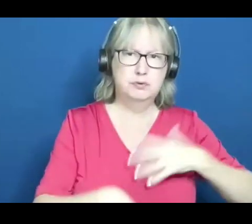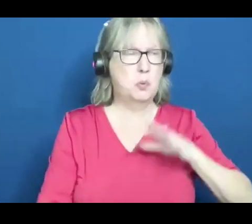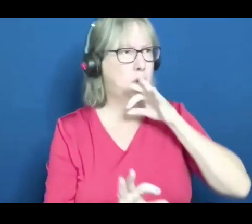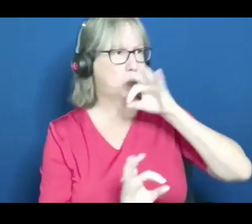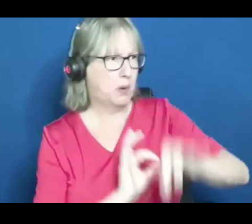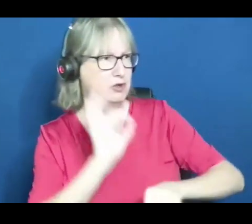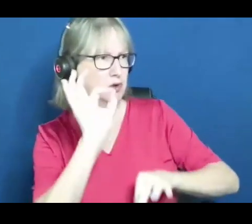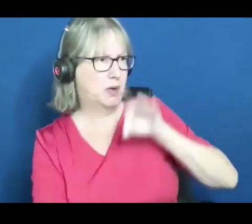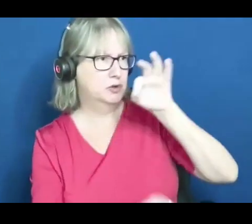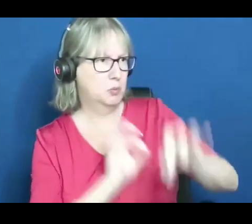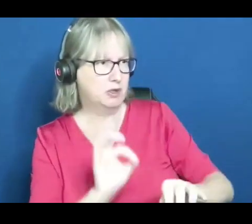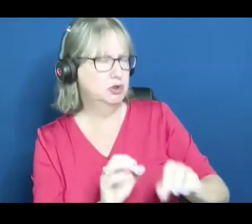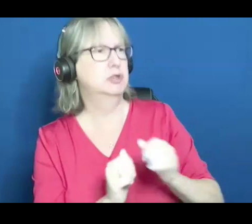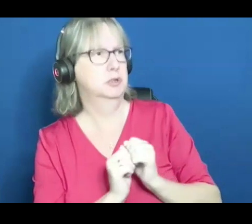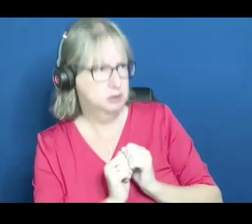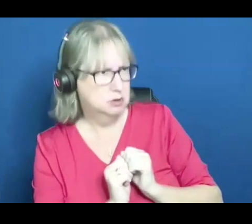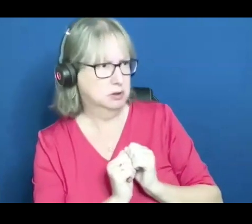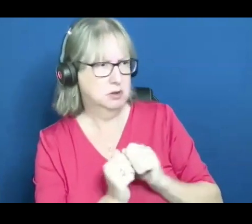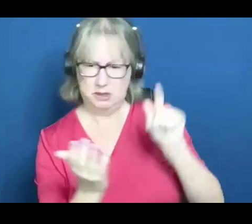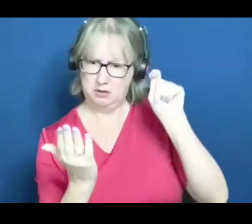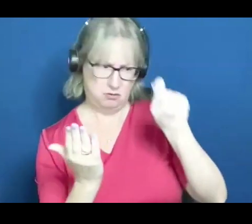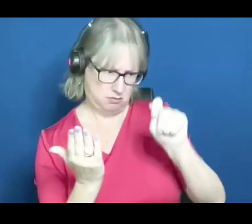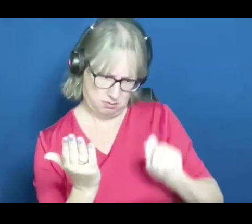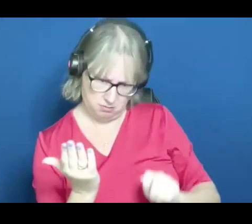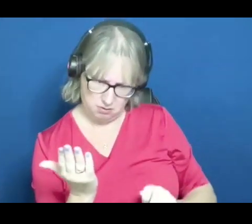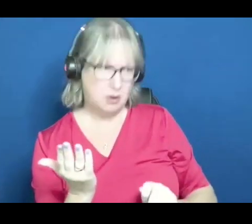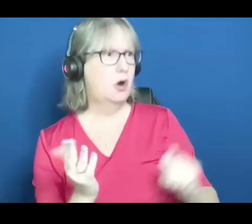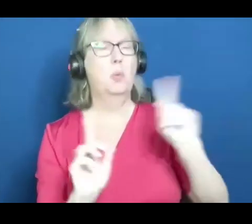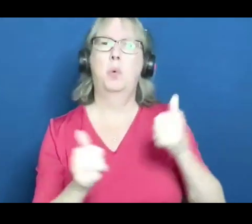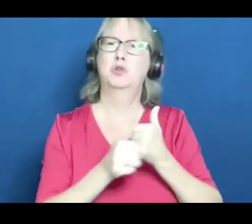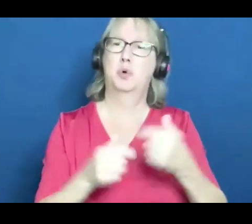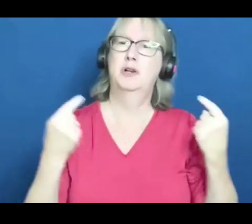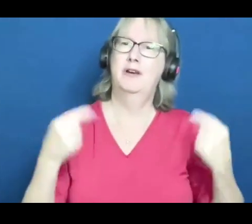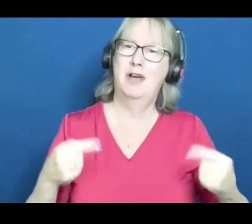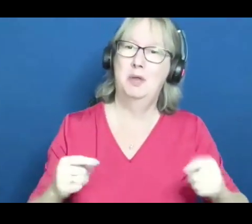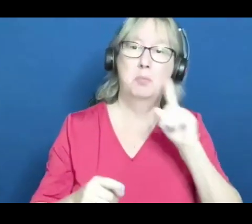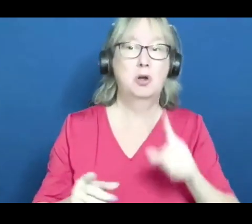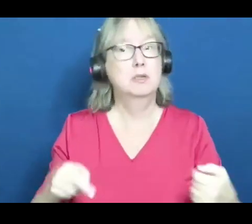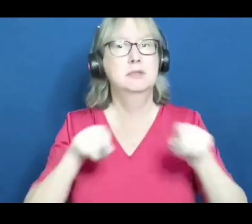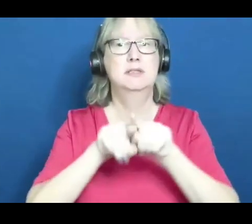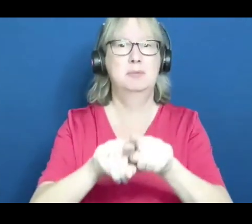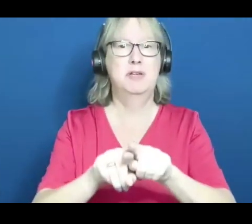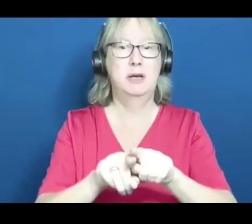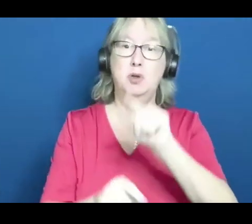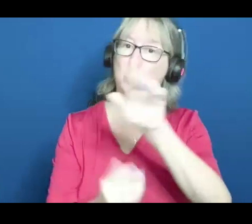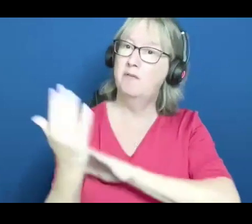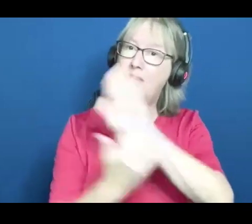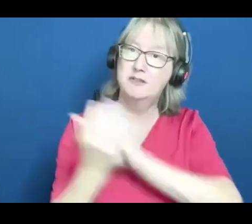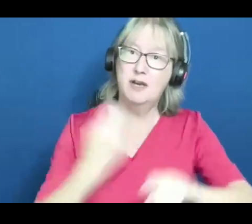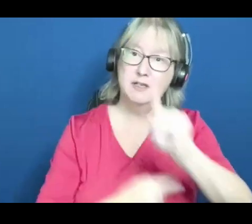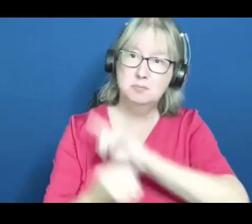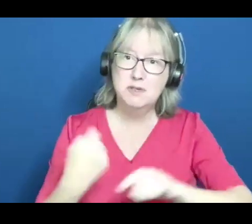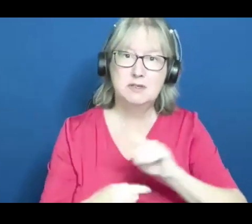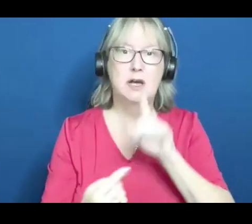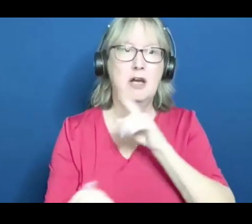day, and then we look at basically what support can help with that. But additionally, also, what are you doing in face-to-face meetings? Are you